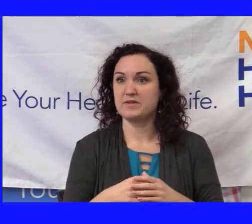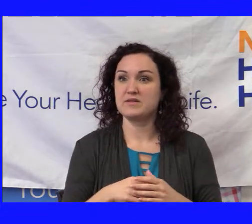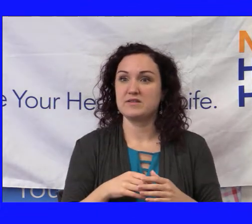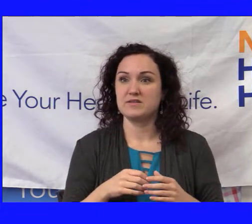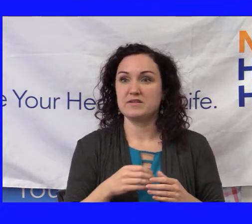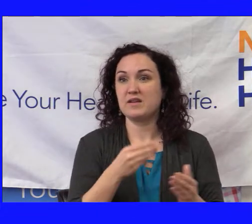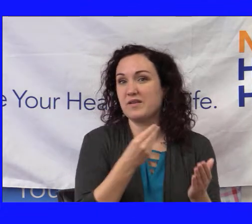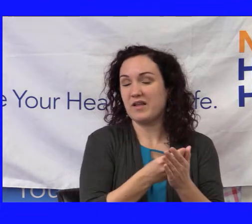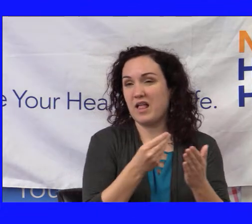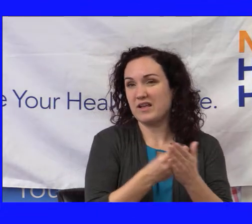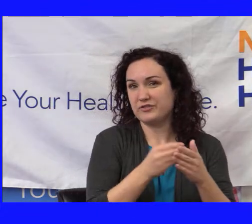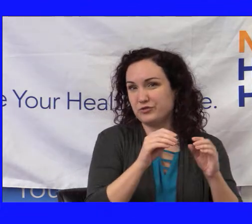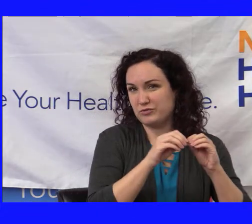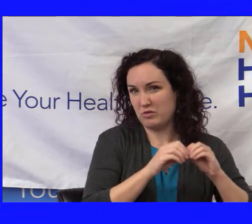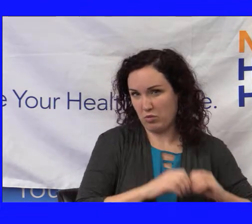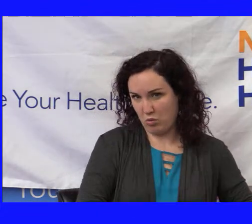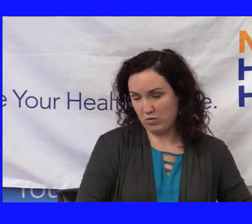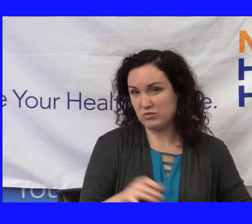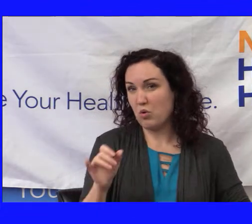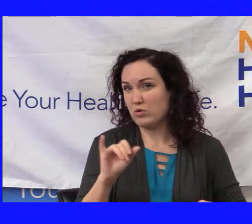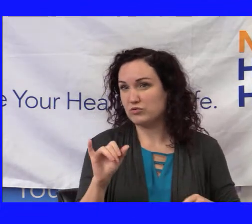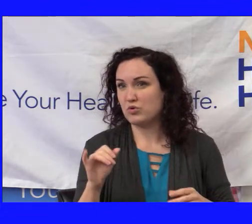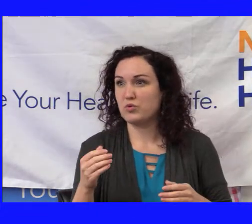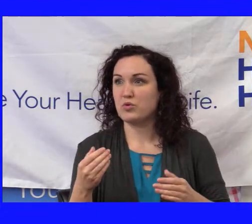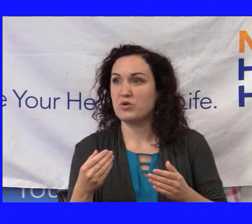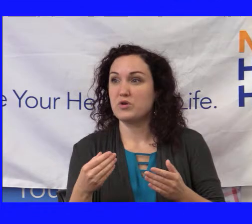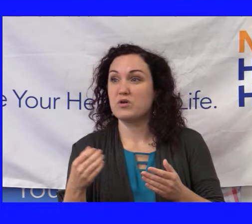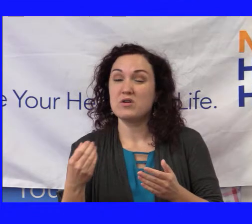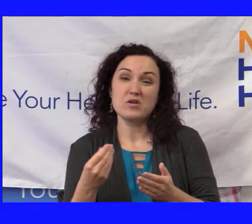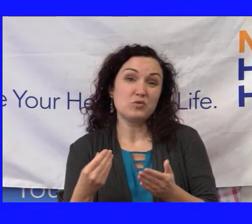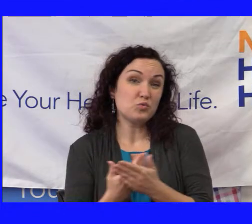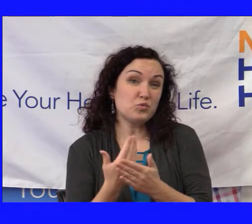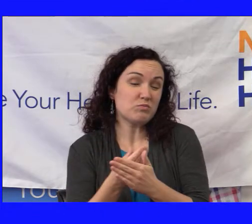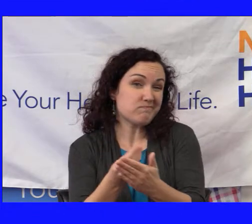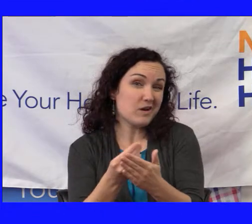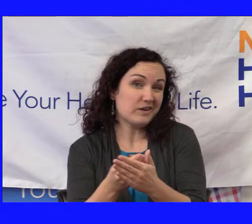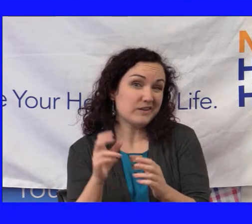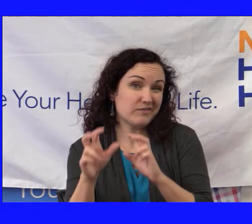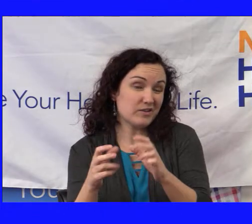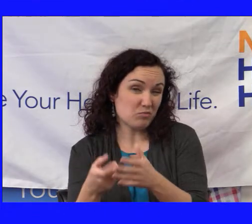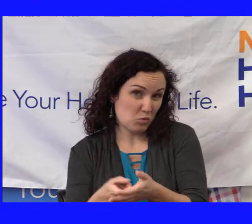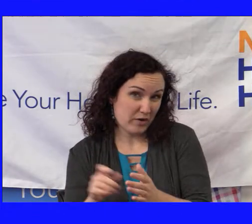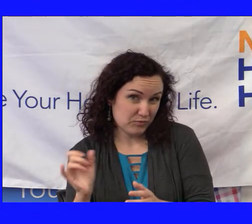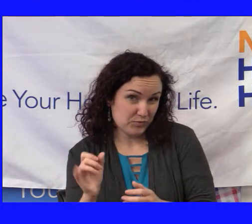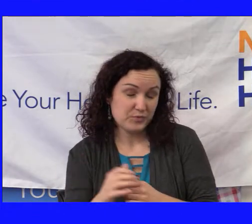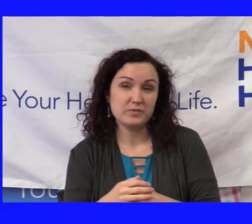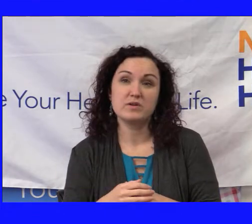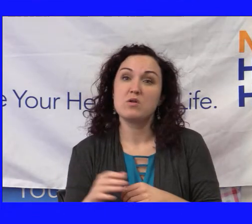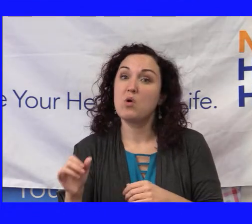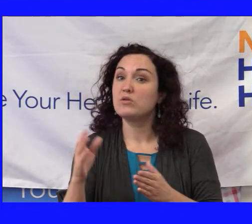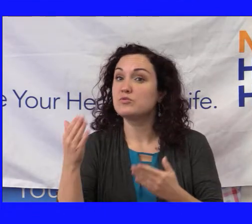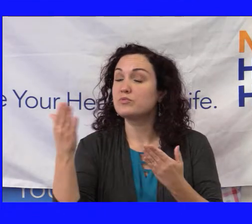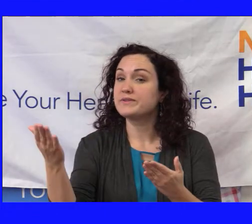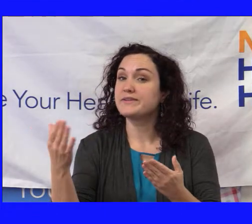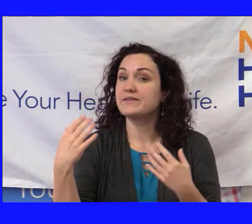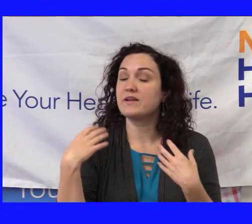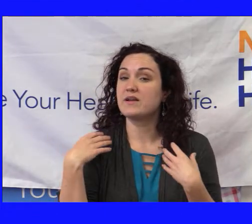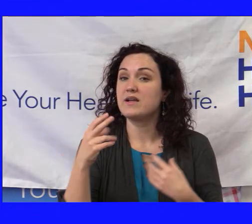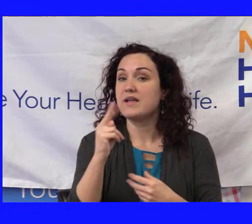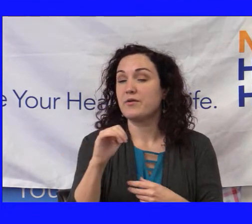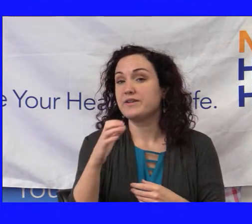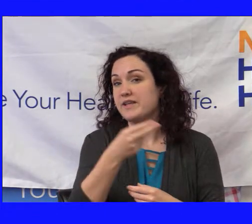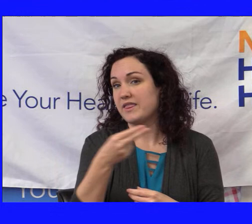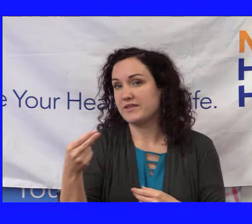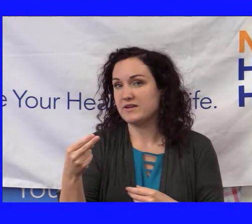investments lost and new financial investments required, but also would present to New York City Health and Hospitals